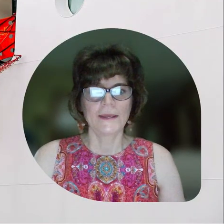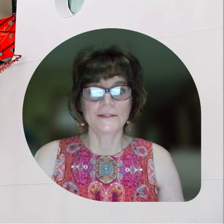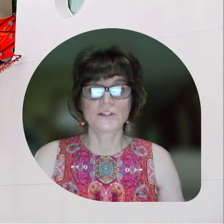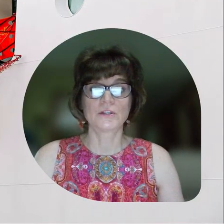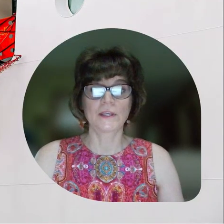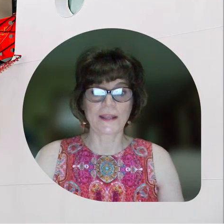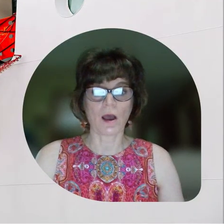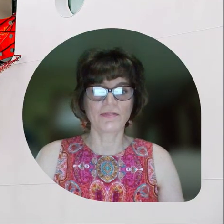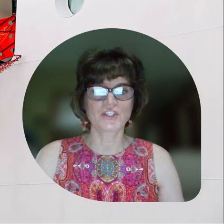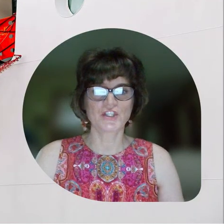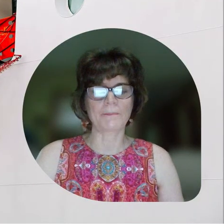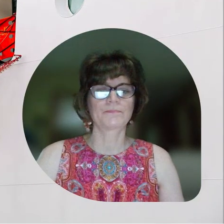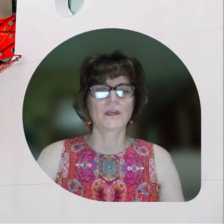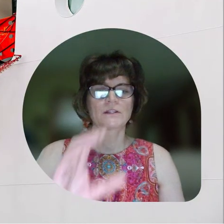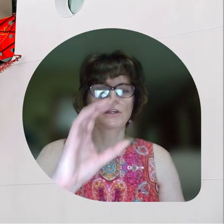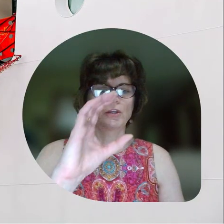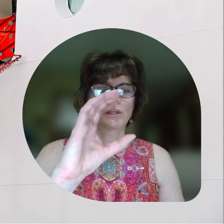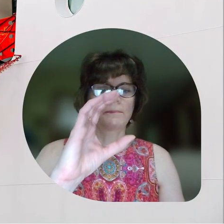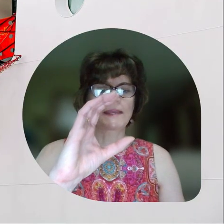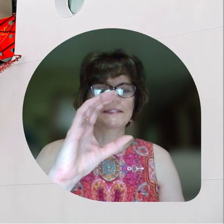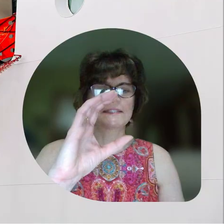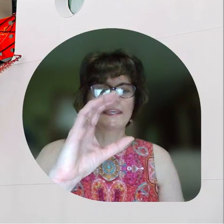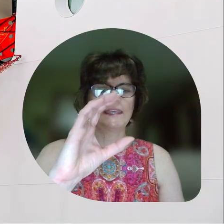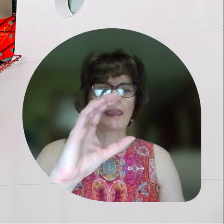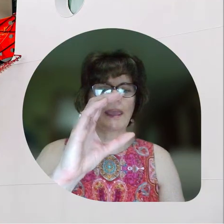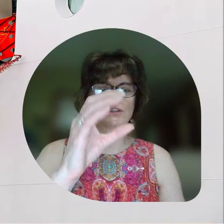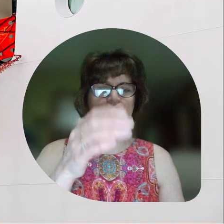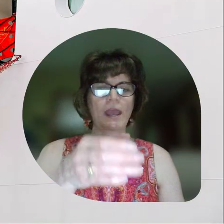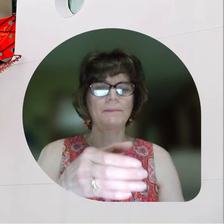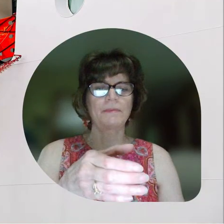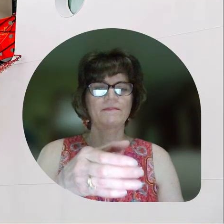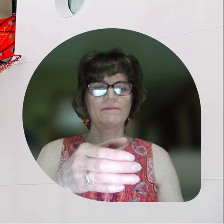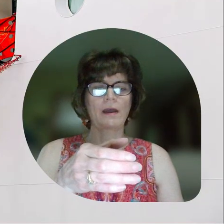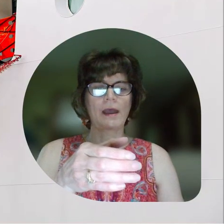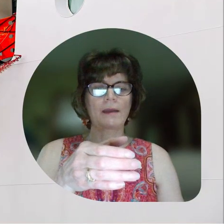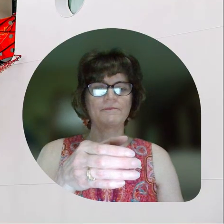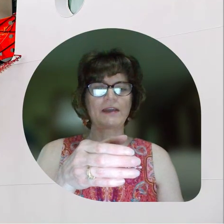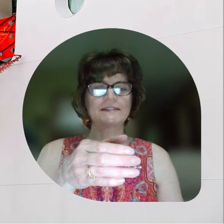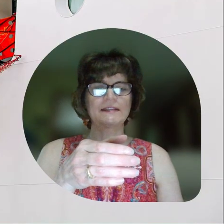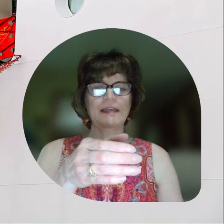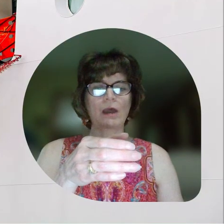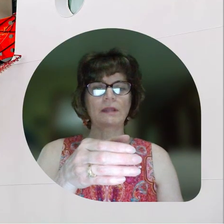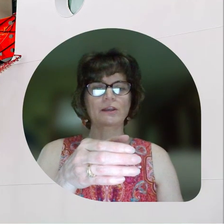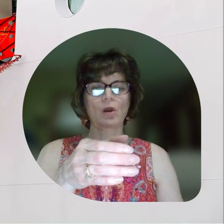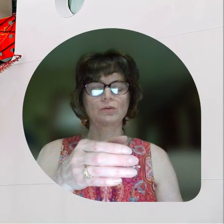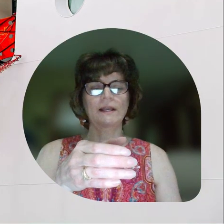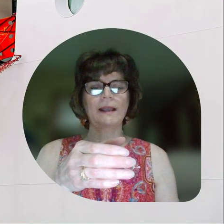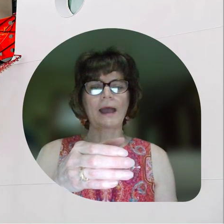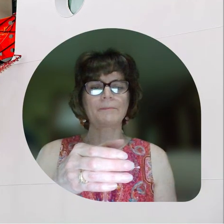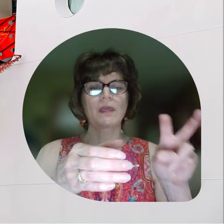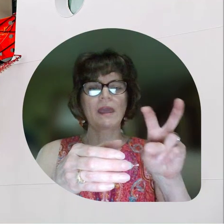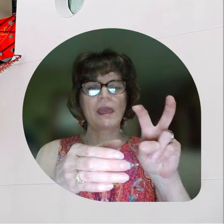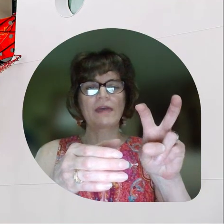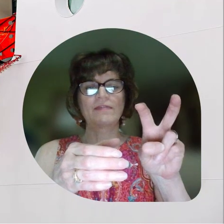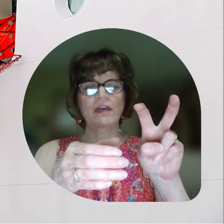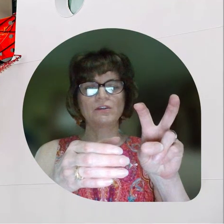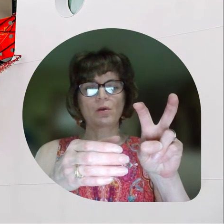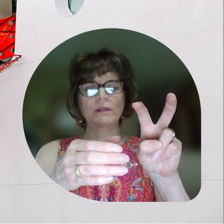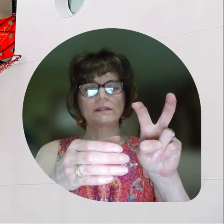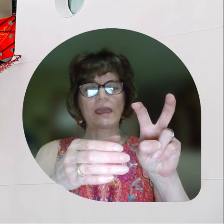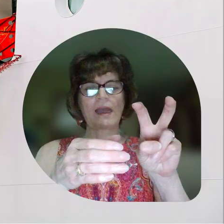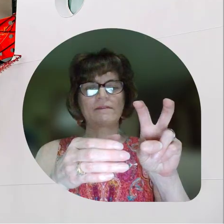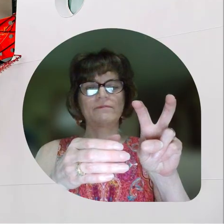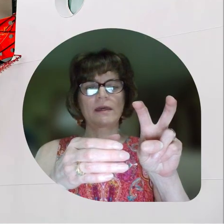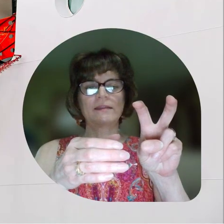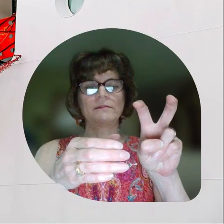Aboard is to get on the ship. So you're going to make a C hand shape facing down like you're holding a cup. And then you're